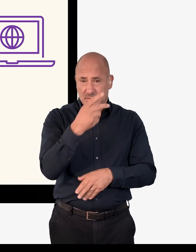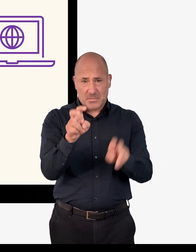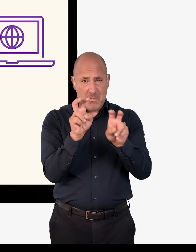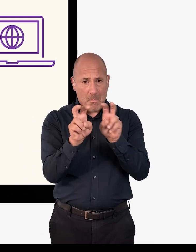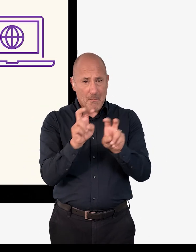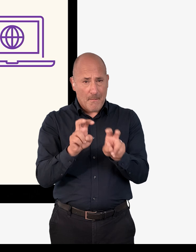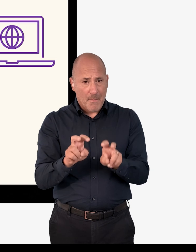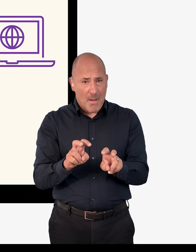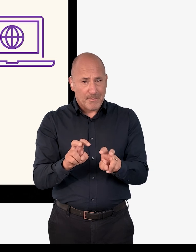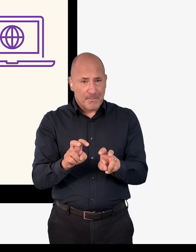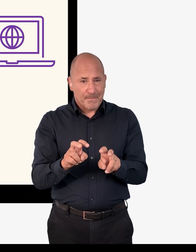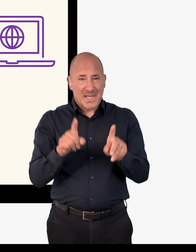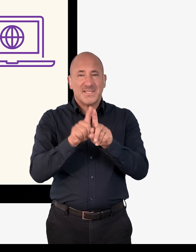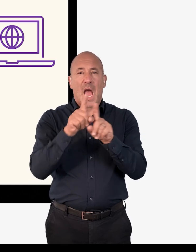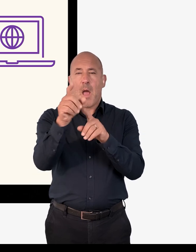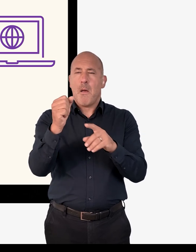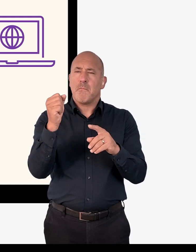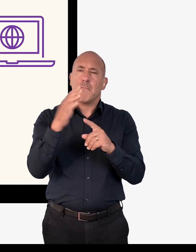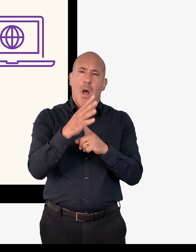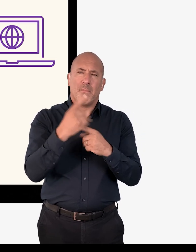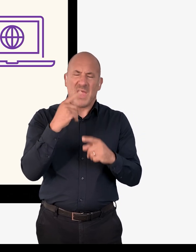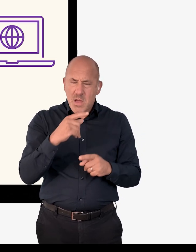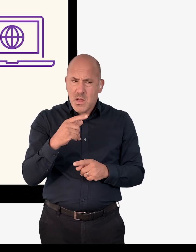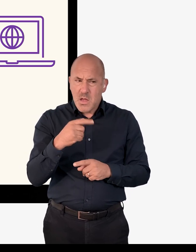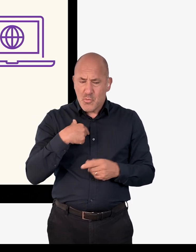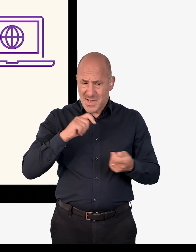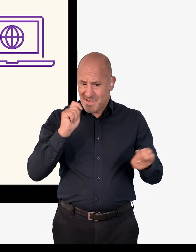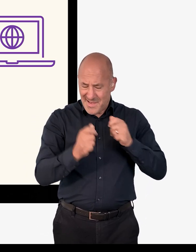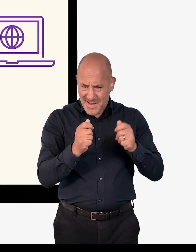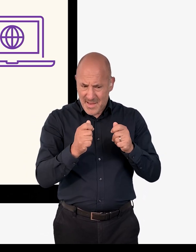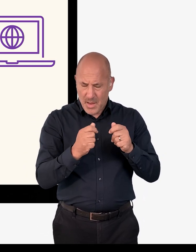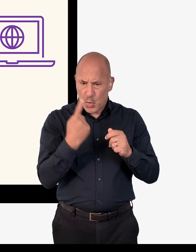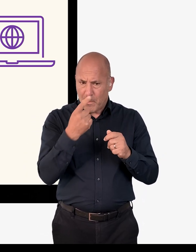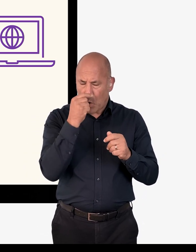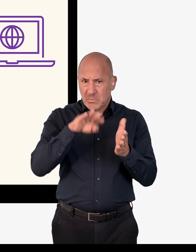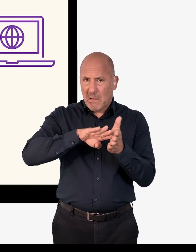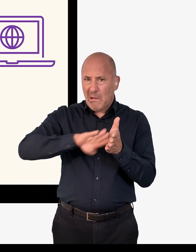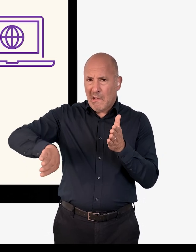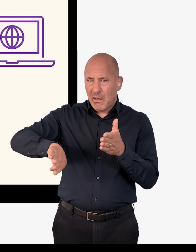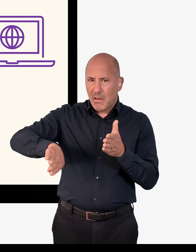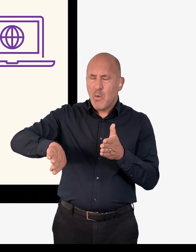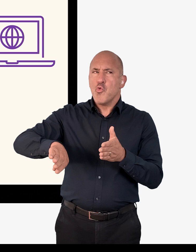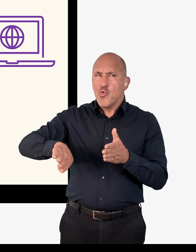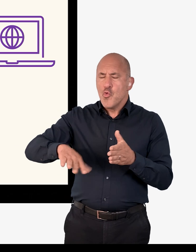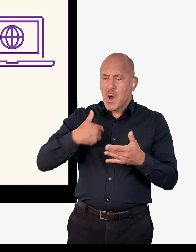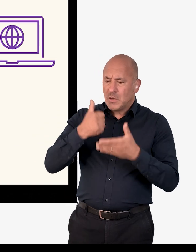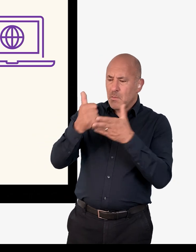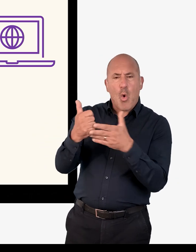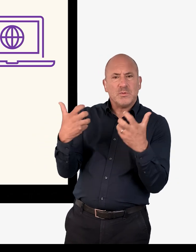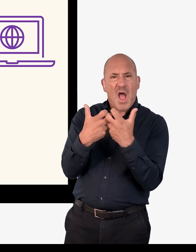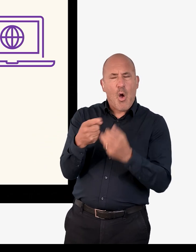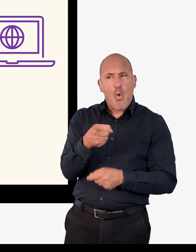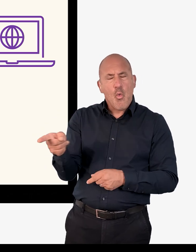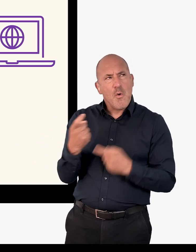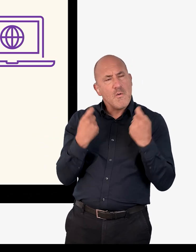through and evidence it in the application. But it's also important to think through who may feel excluded and consider what